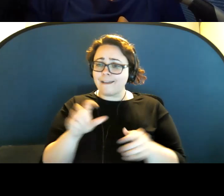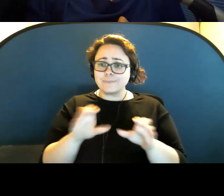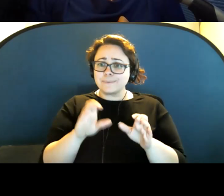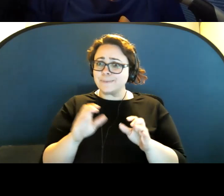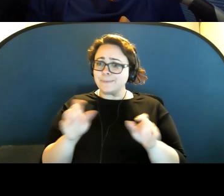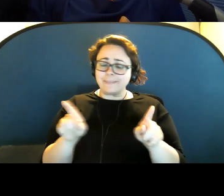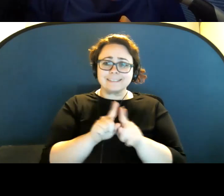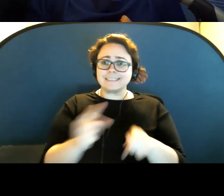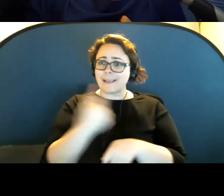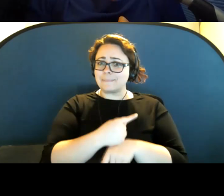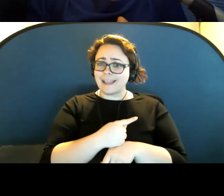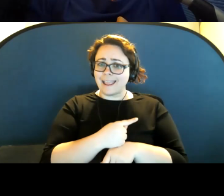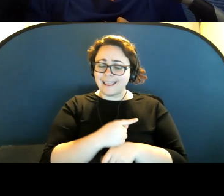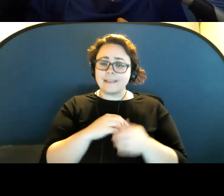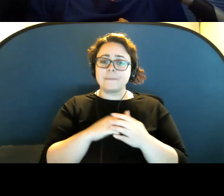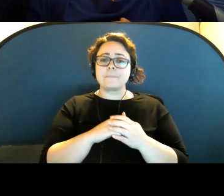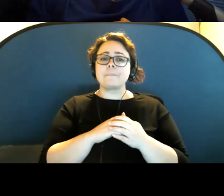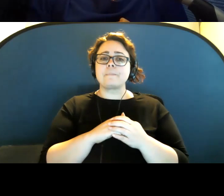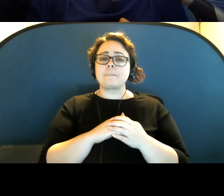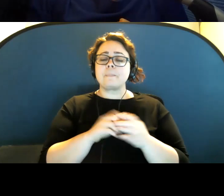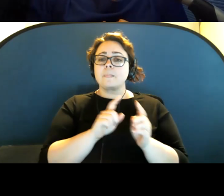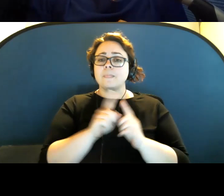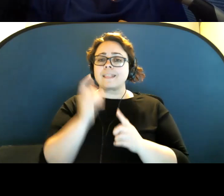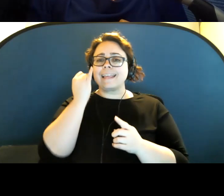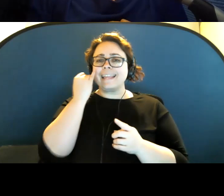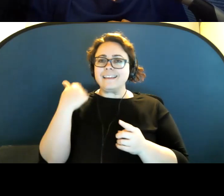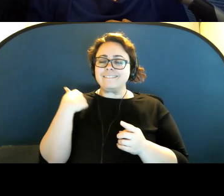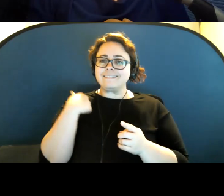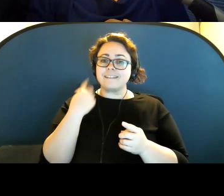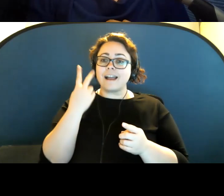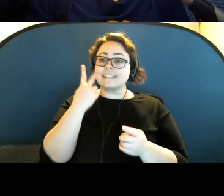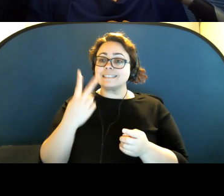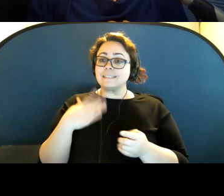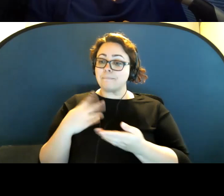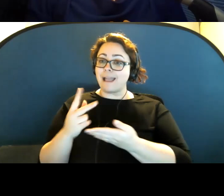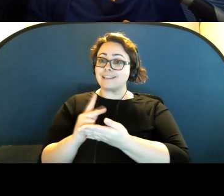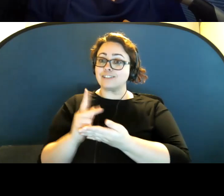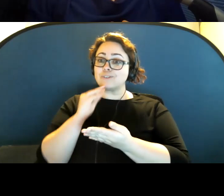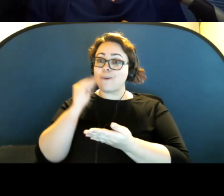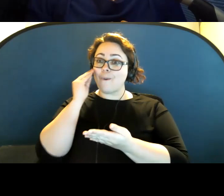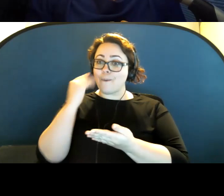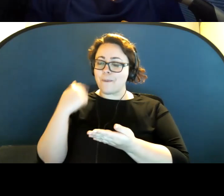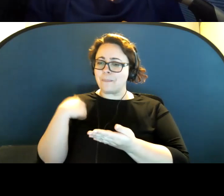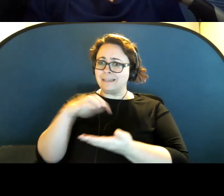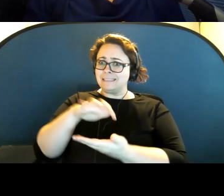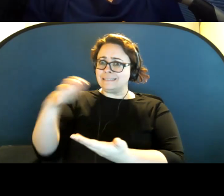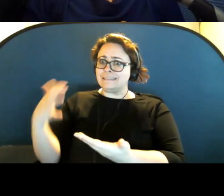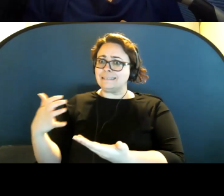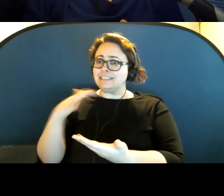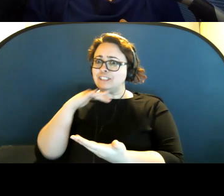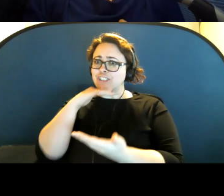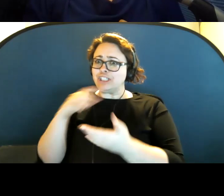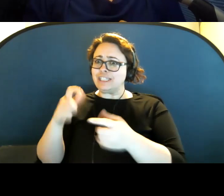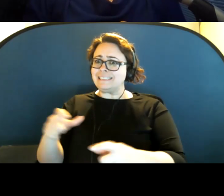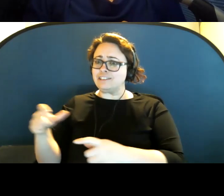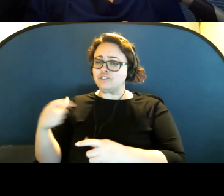room. If I walk by the pile of dirty dishes in the kitchen, I used to feel compelled, to take care of